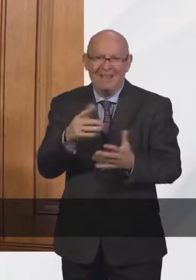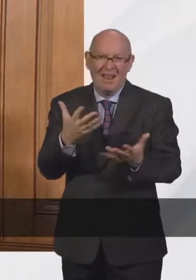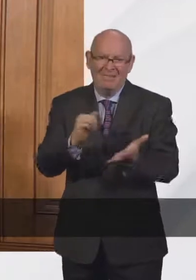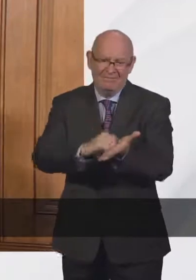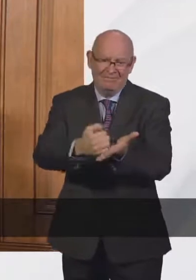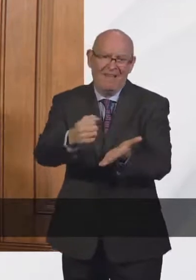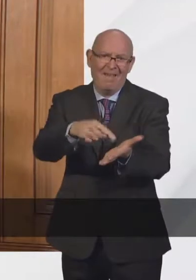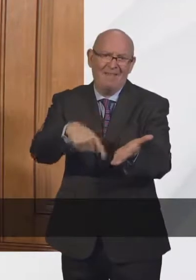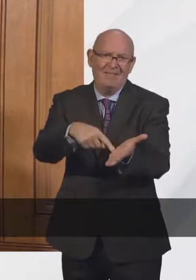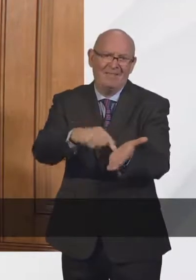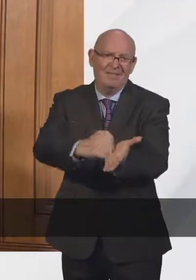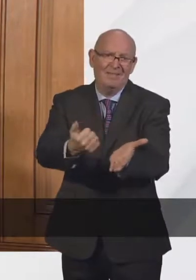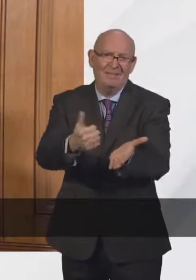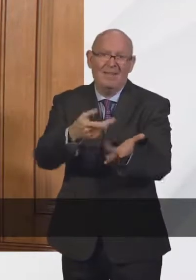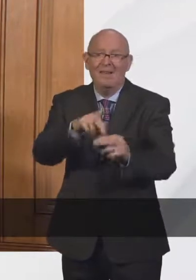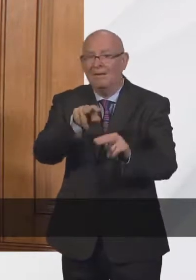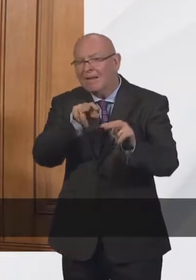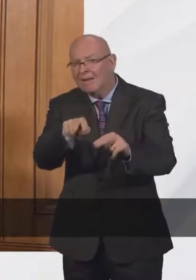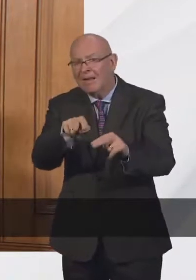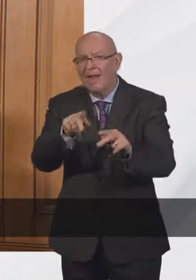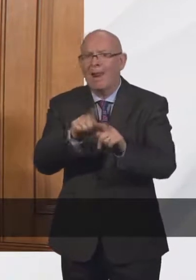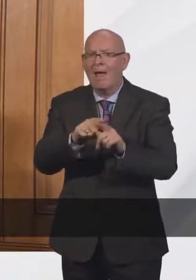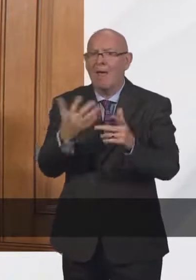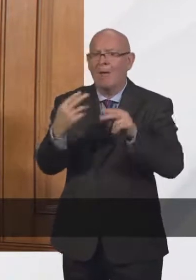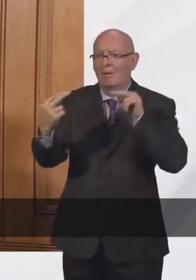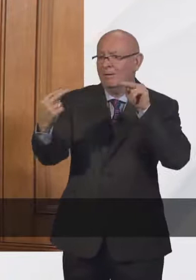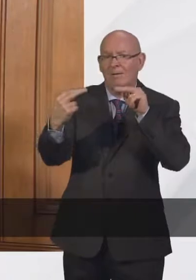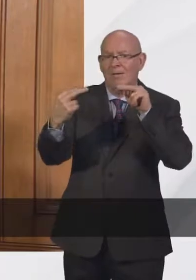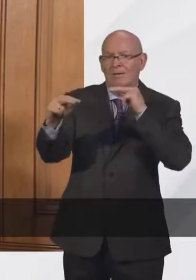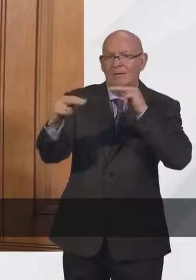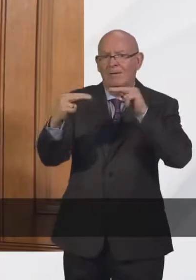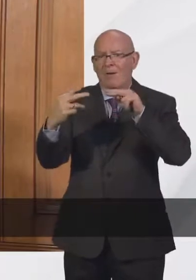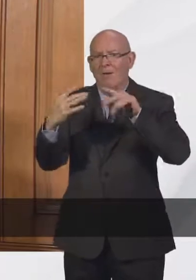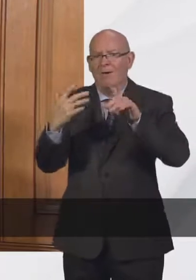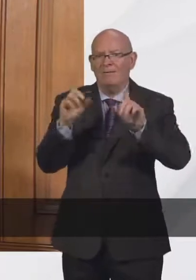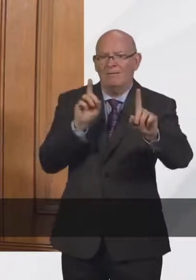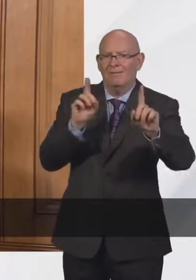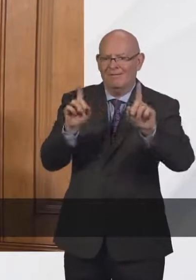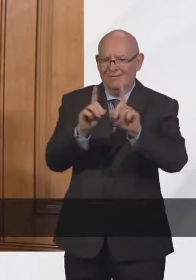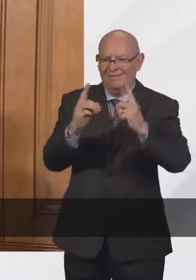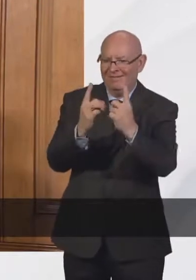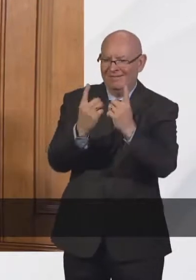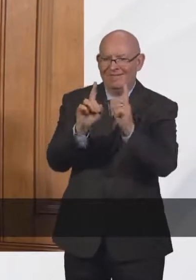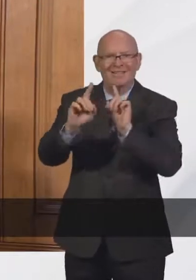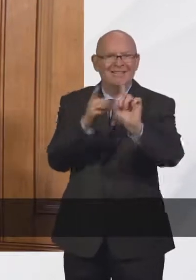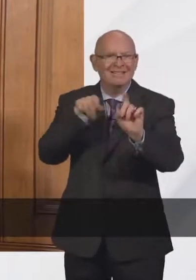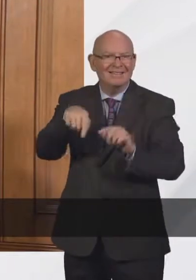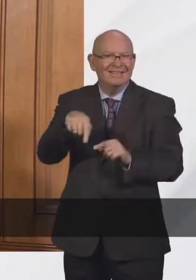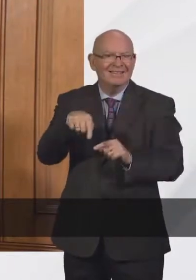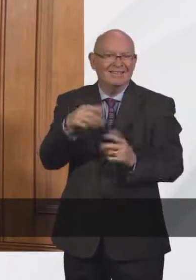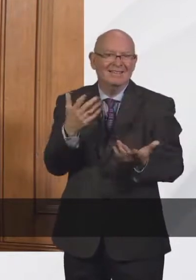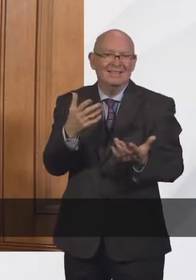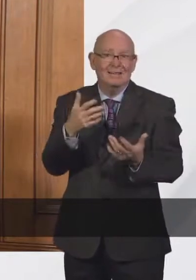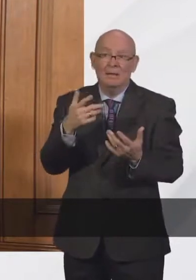Number of people in an enclosed environment is an important thing. You don't want to pack lots of people in, irrespective of whether they're 1 metre or 2 metres